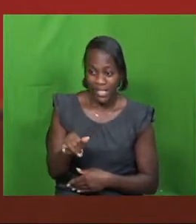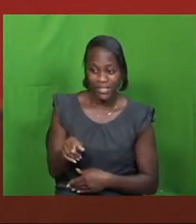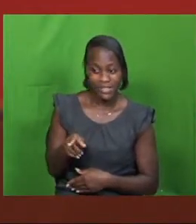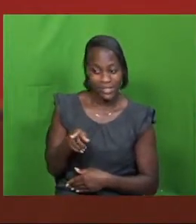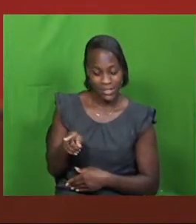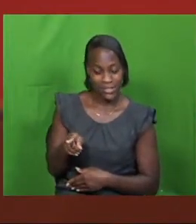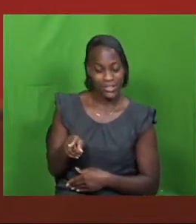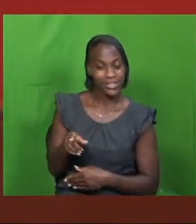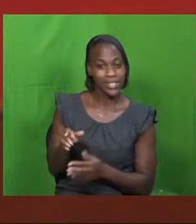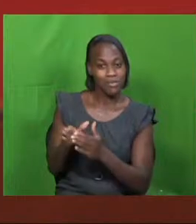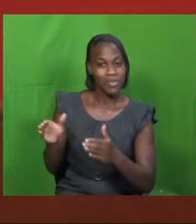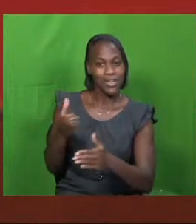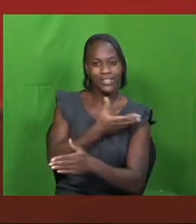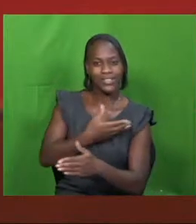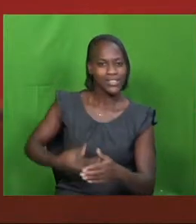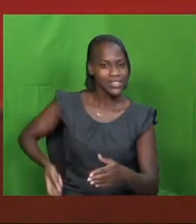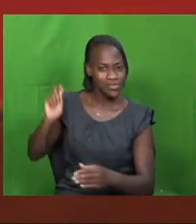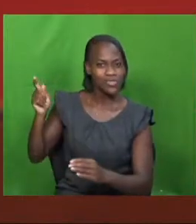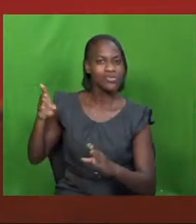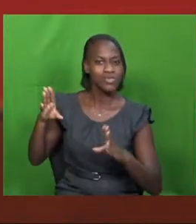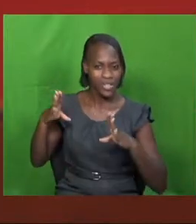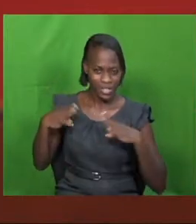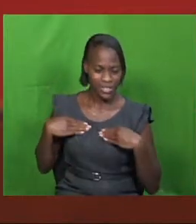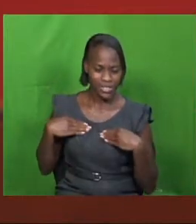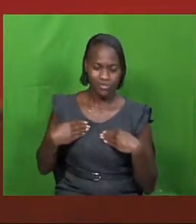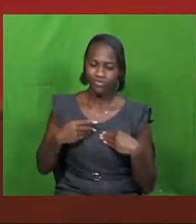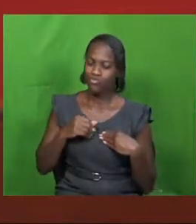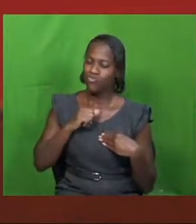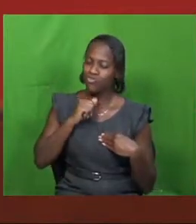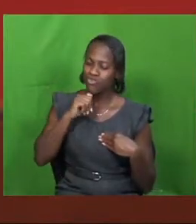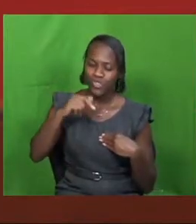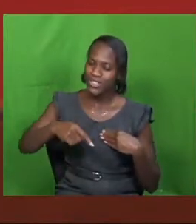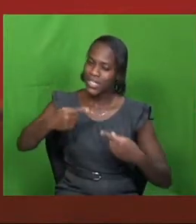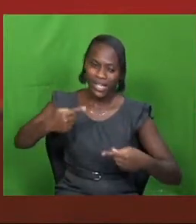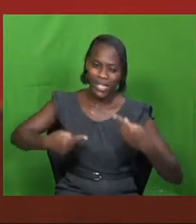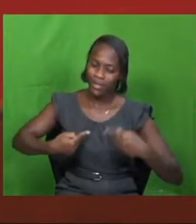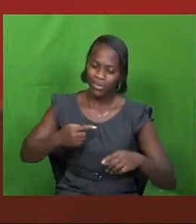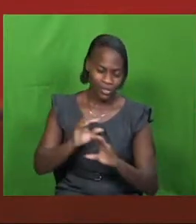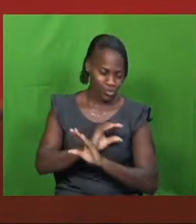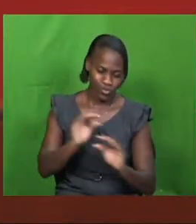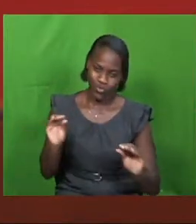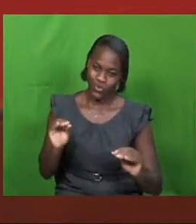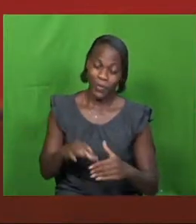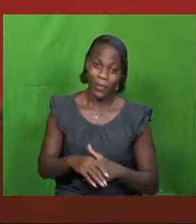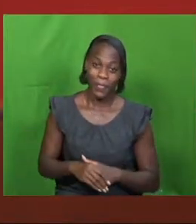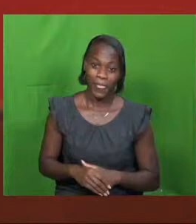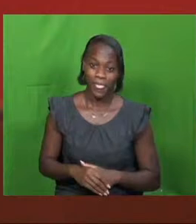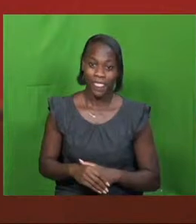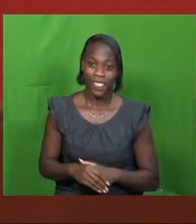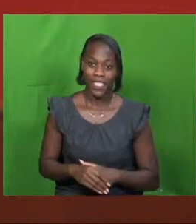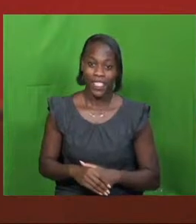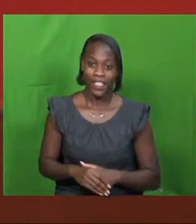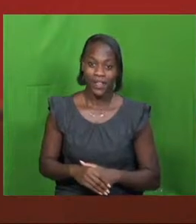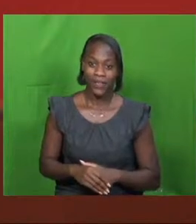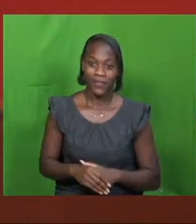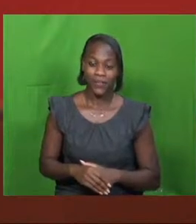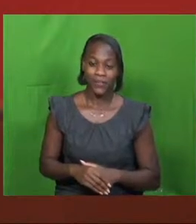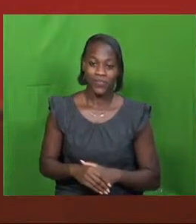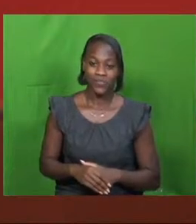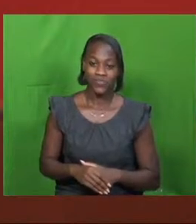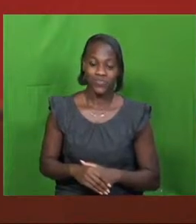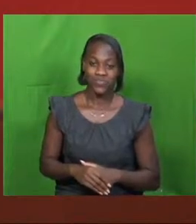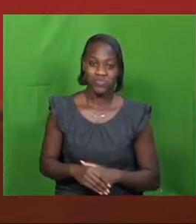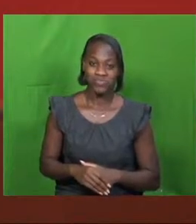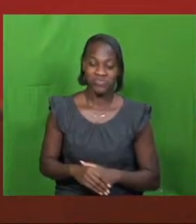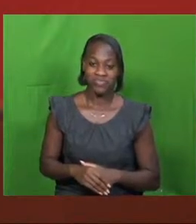So we don't have to debate it further. We will only solicit